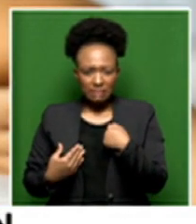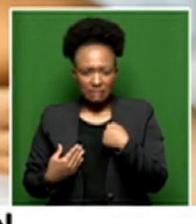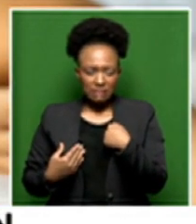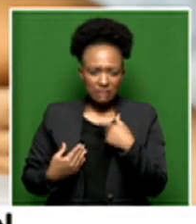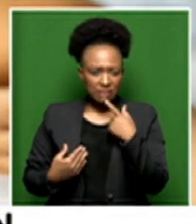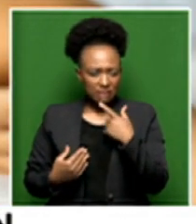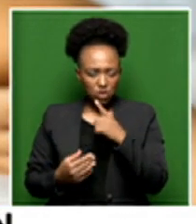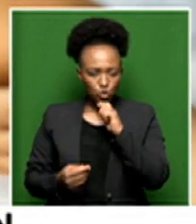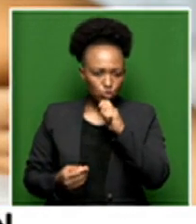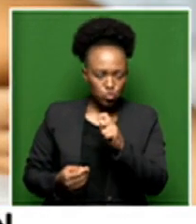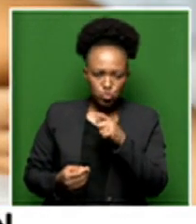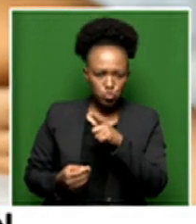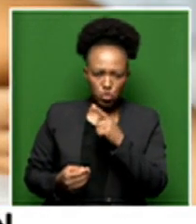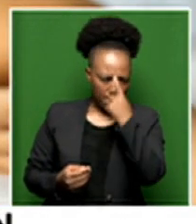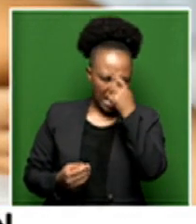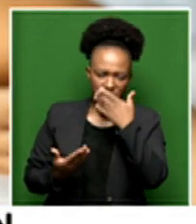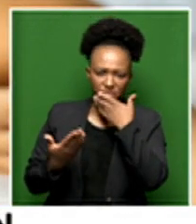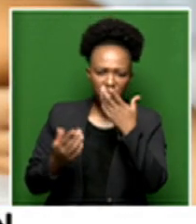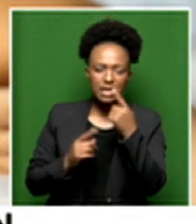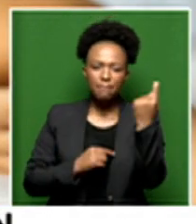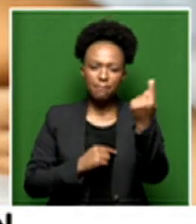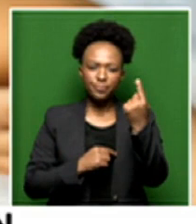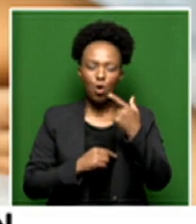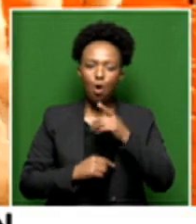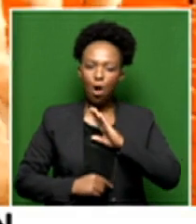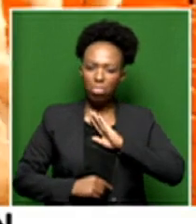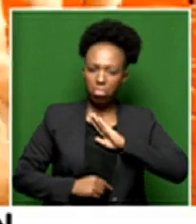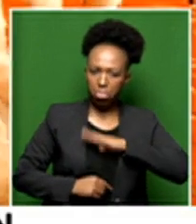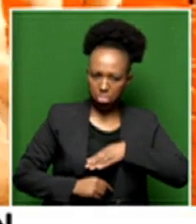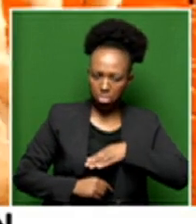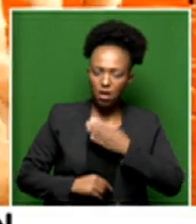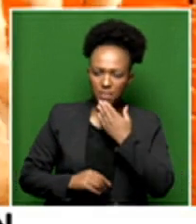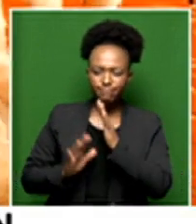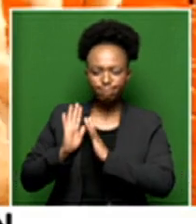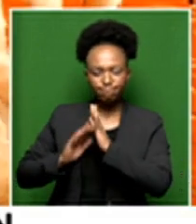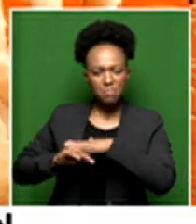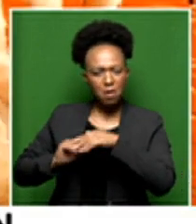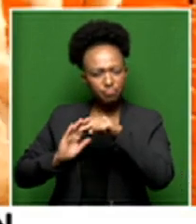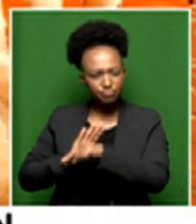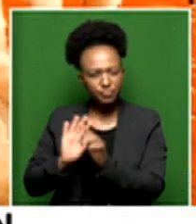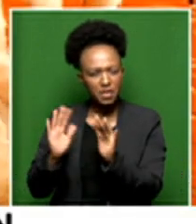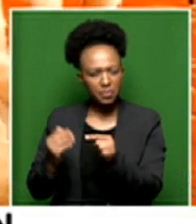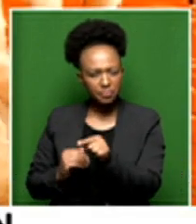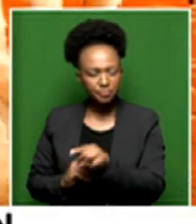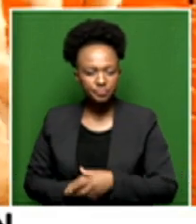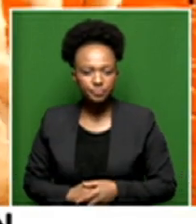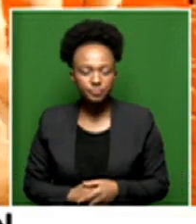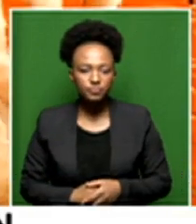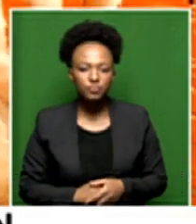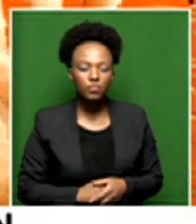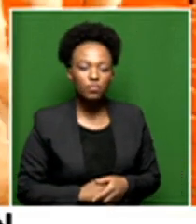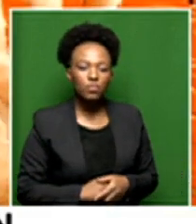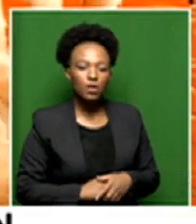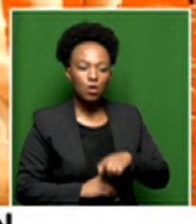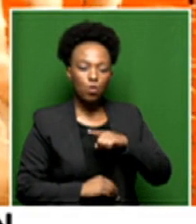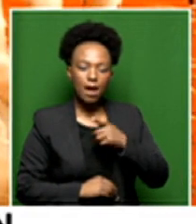is very, very important, and as well as isolation and depression. Talk to us more about these, Dr. Solomon. So absolutely. I think